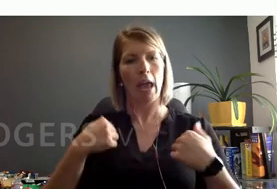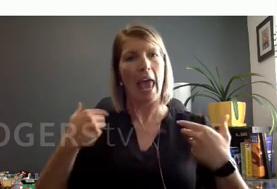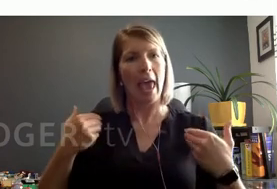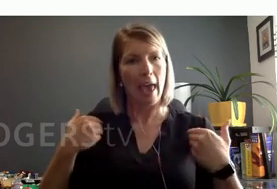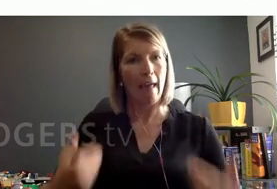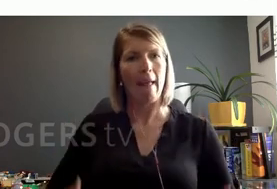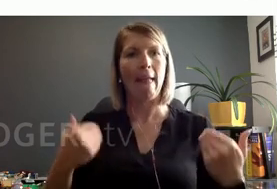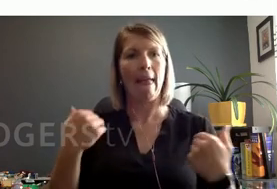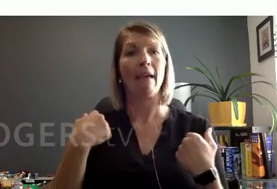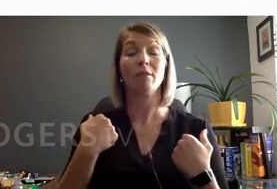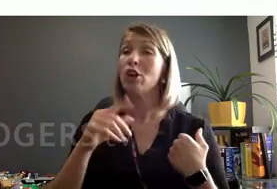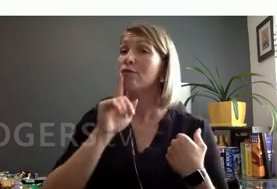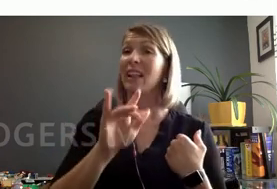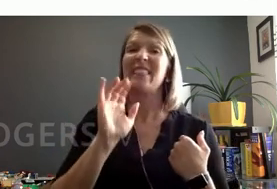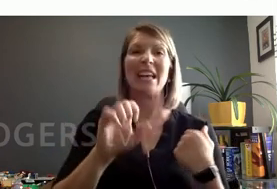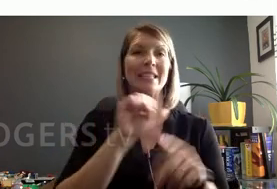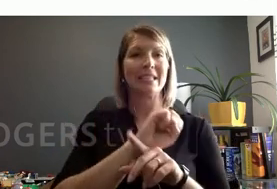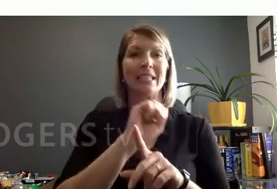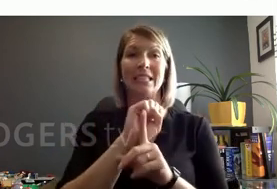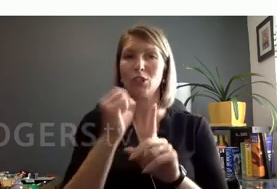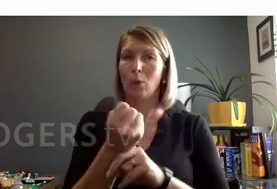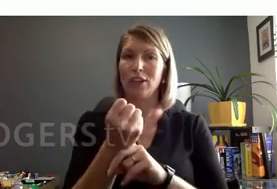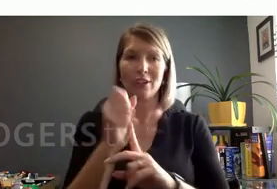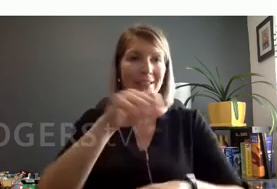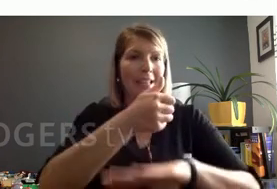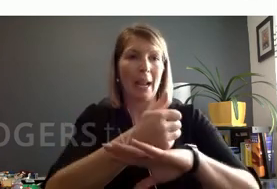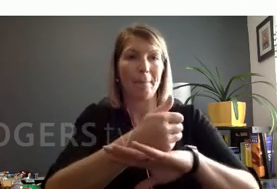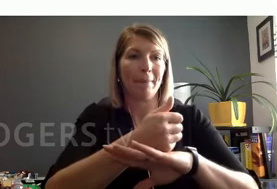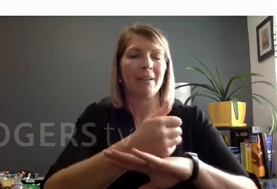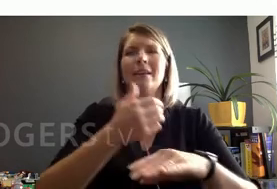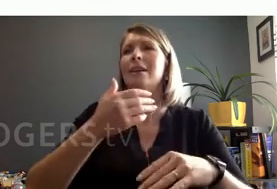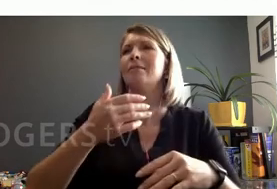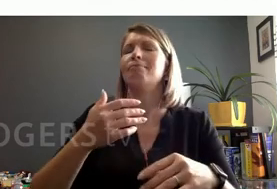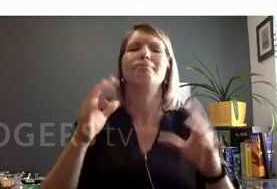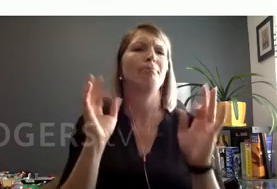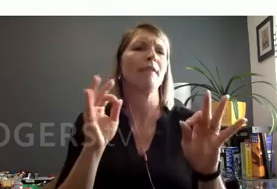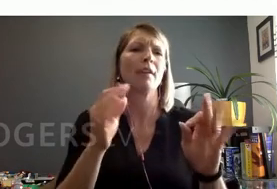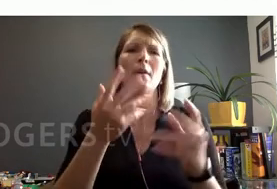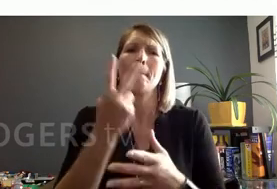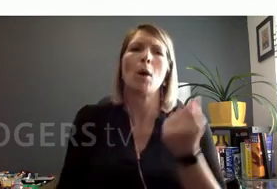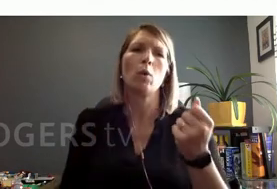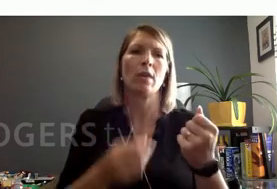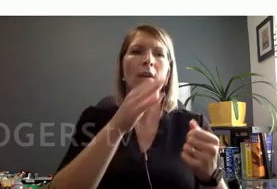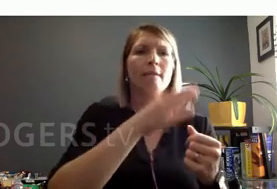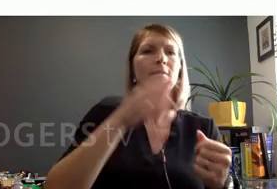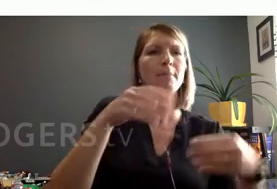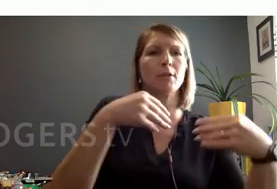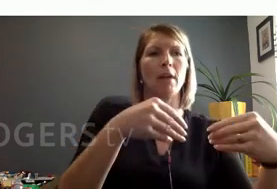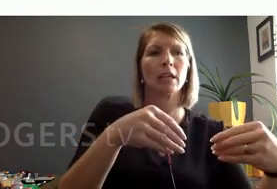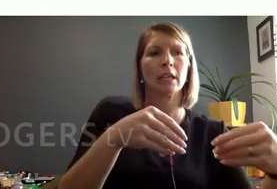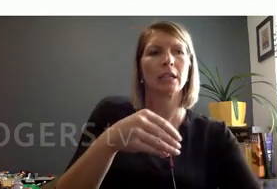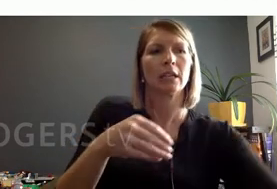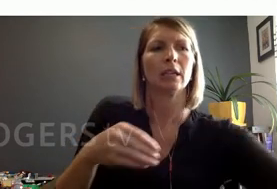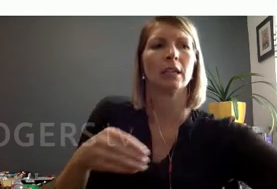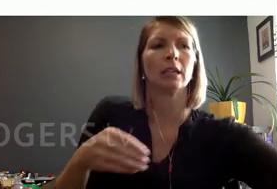for everybody. Because what the St. John's Farmers Market has become is a reflection of the new face